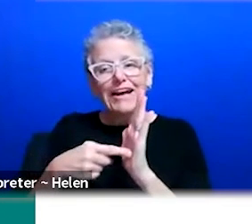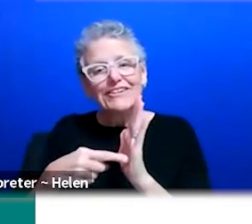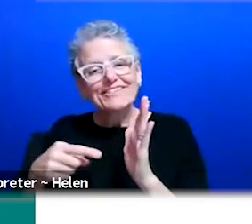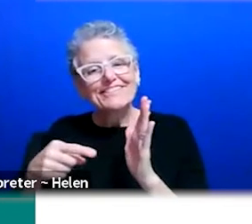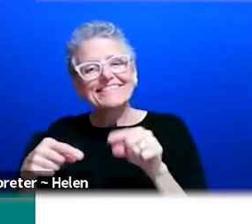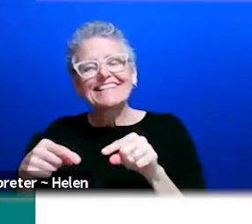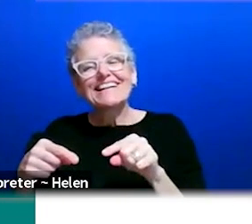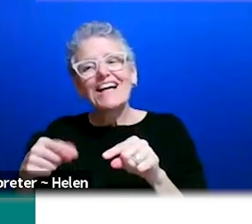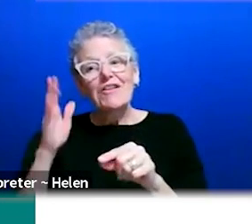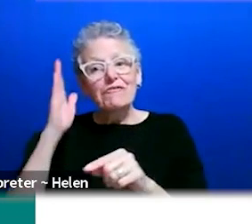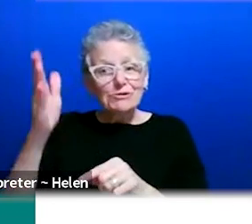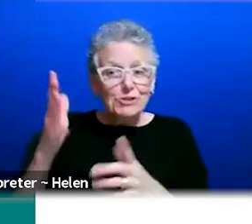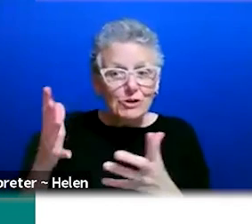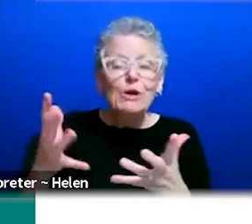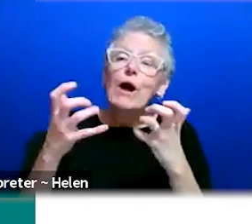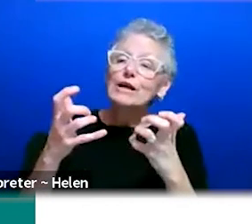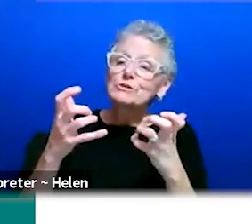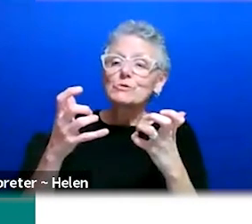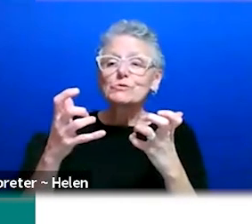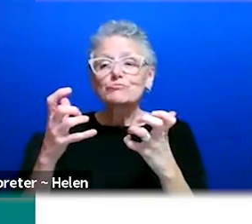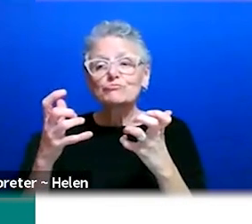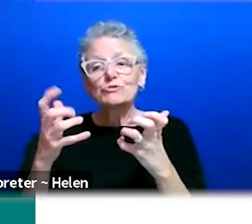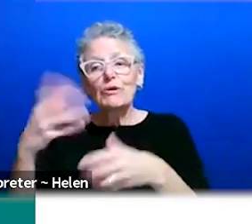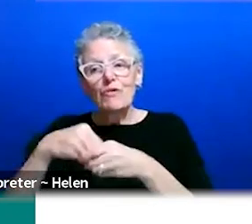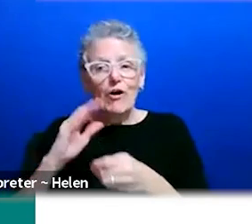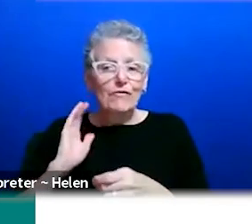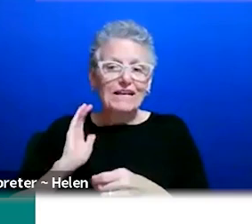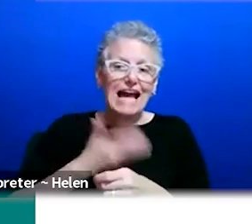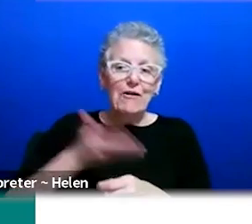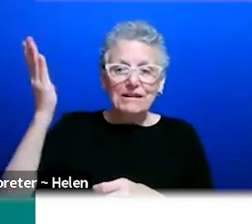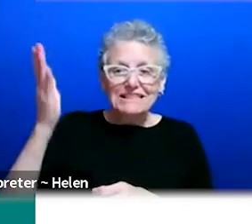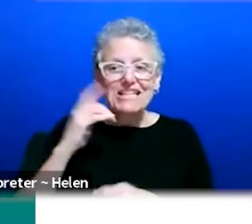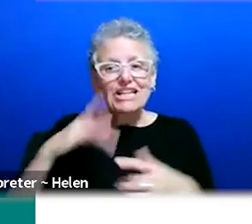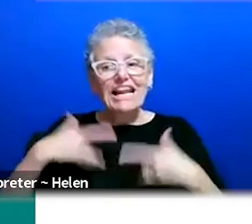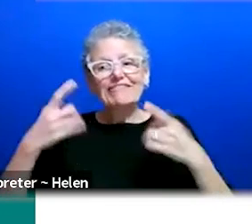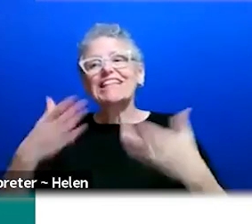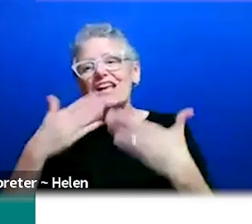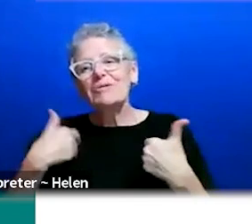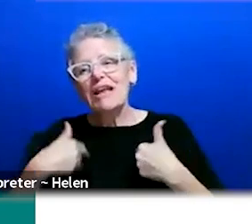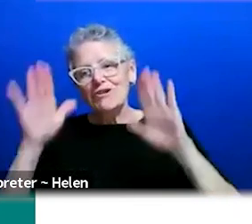involved in future presentations and events. Thank you and have a great night.